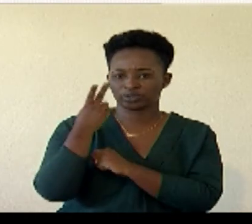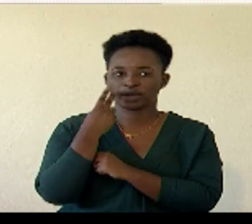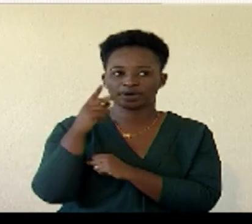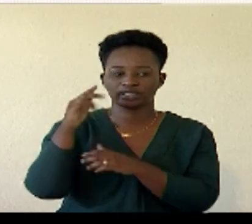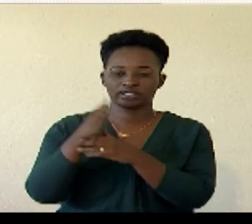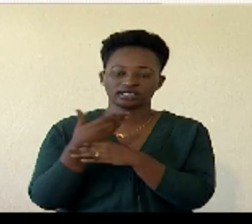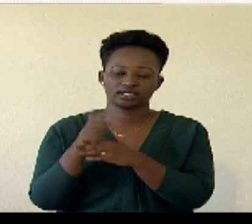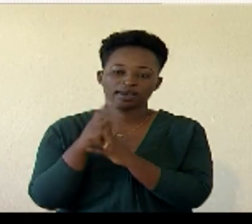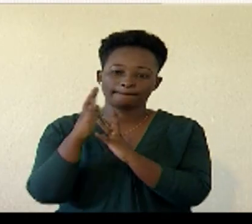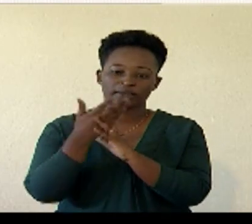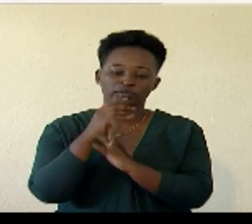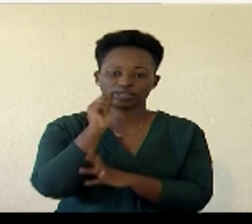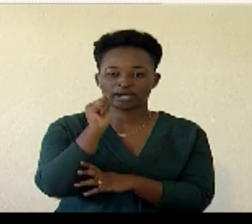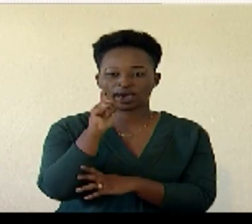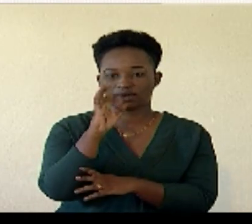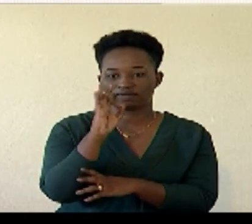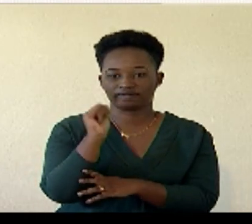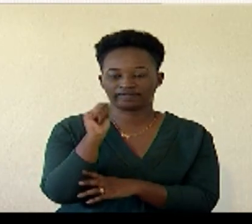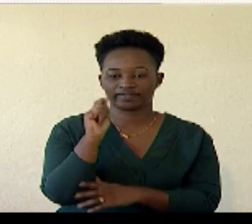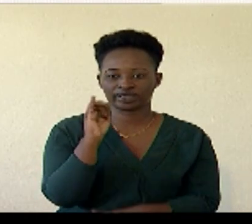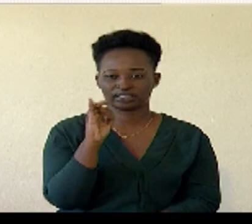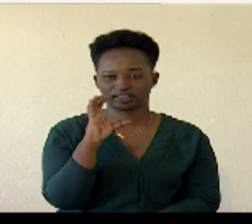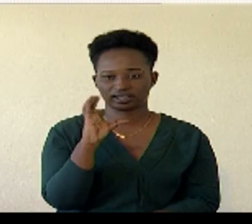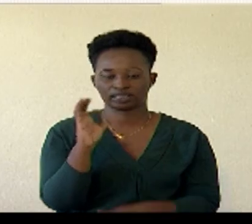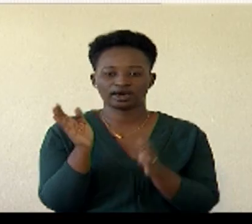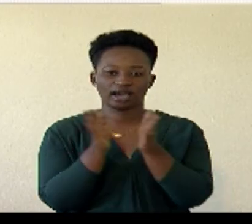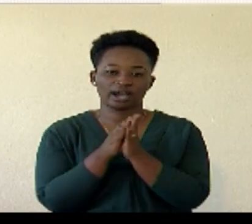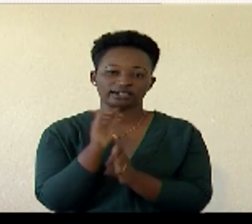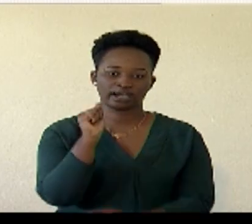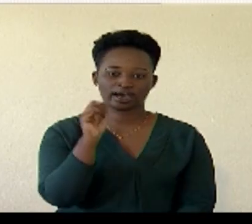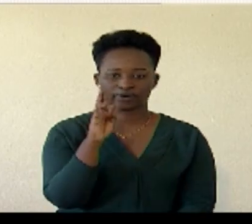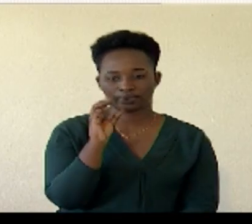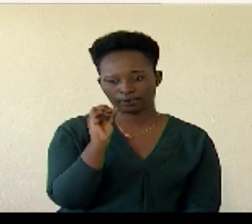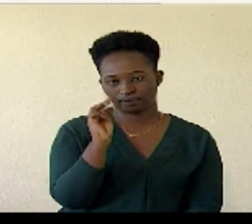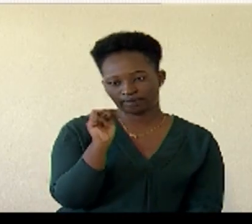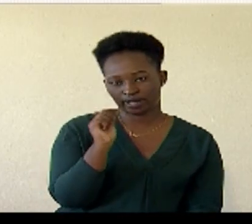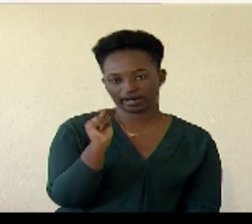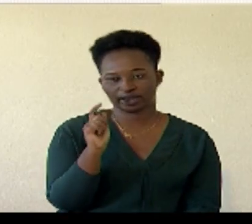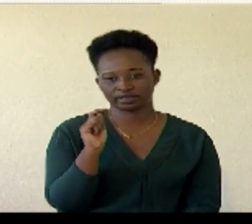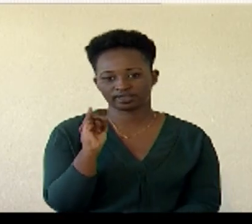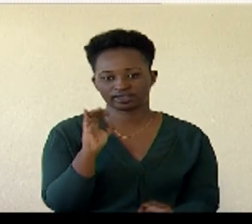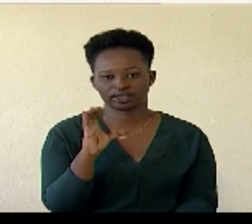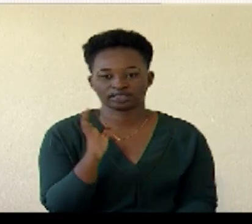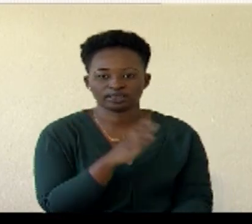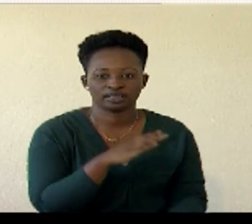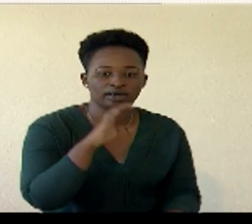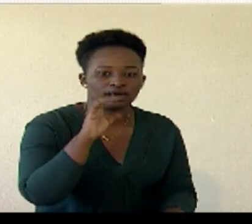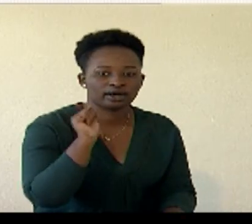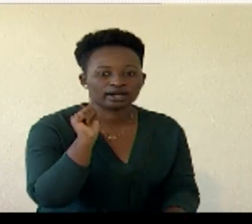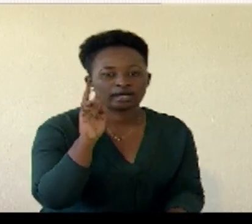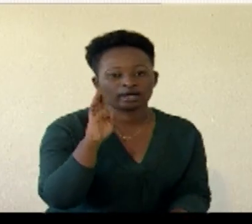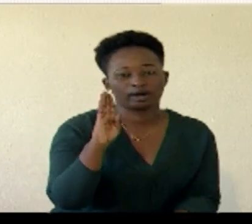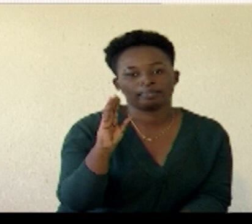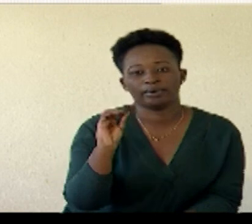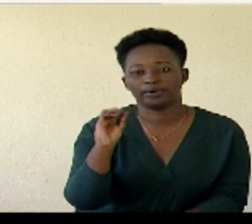between aliphatic carboxylic acids and aromatic carboxylic acids. When you have a carboxylic acid,